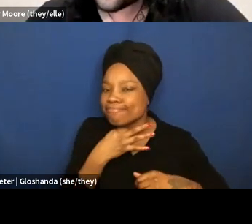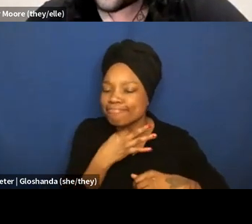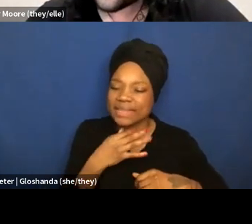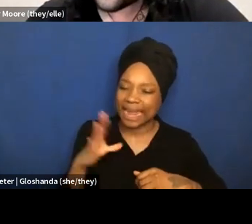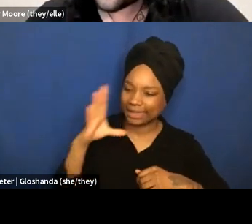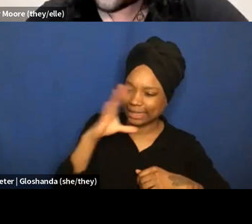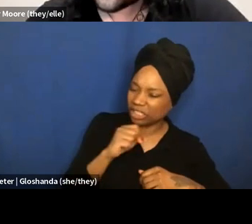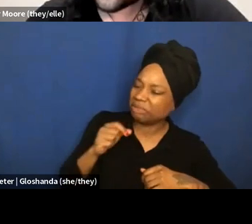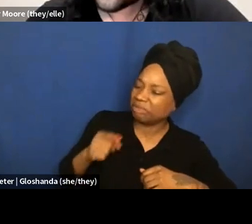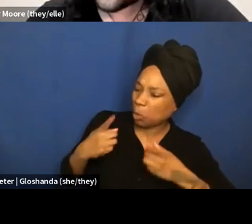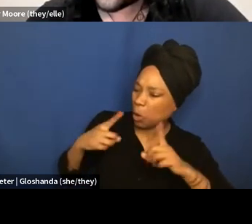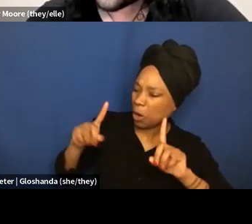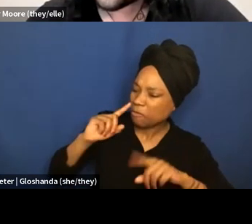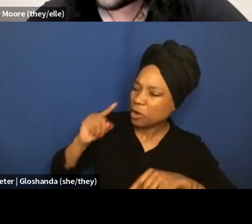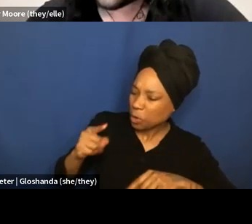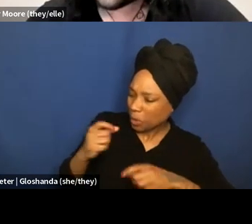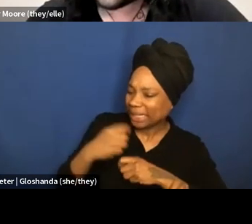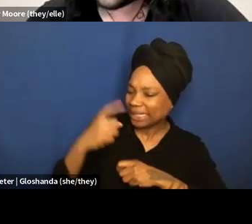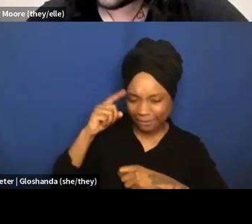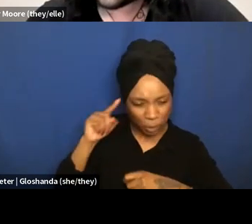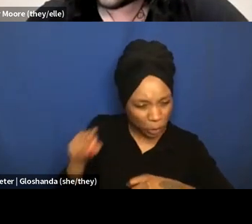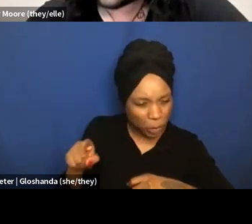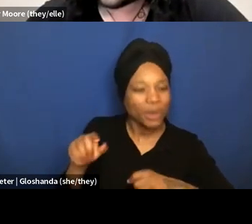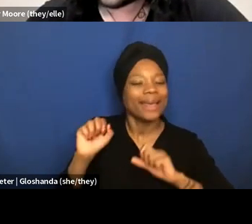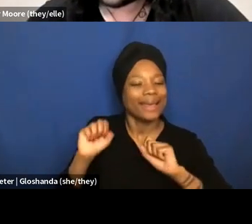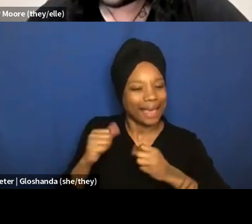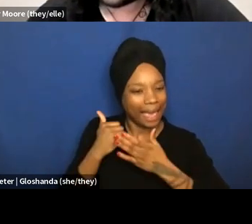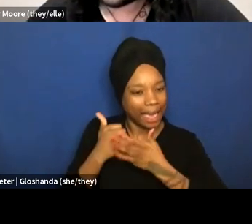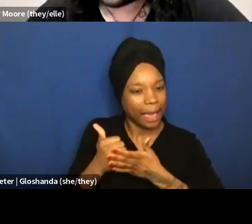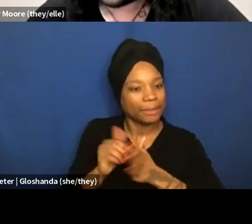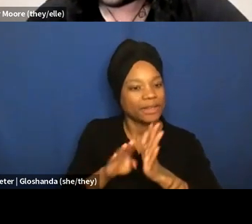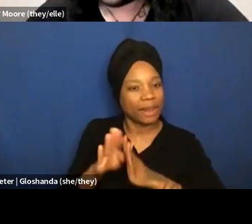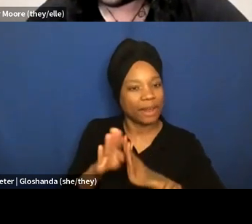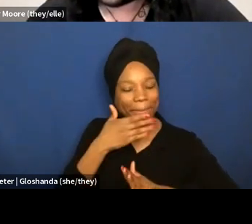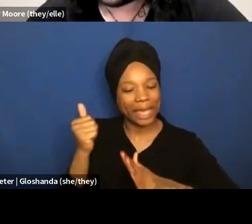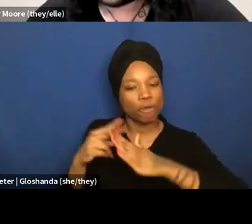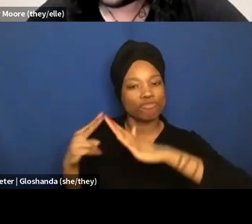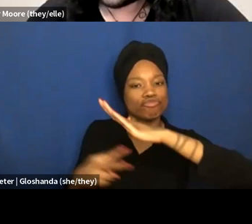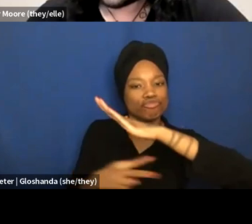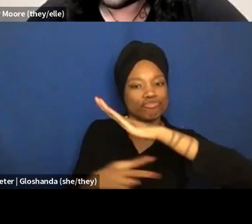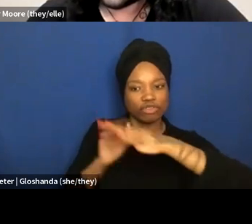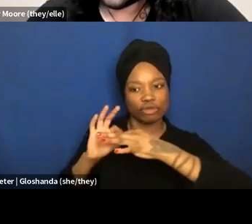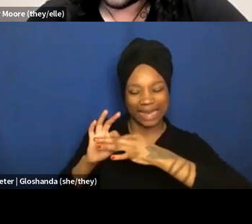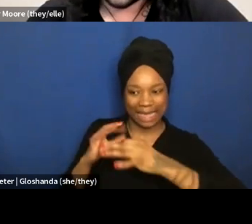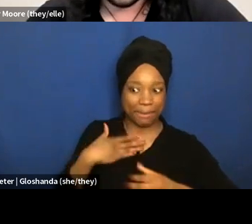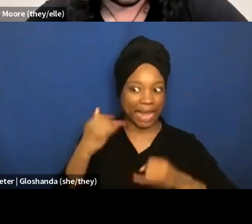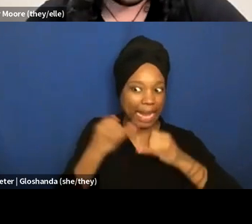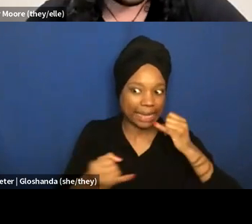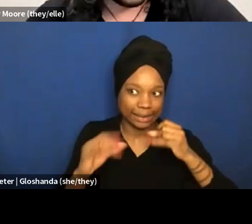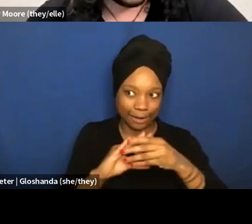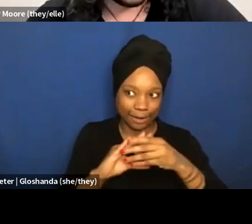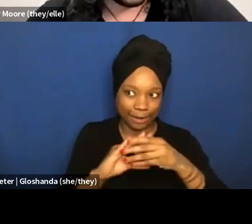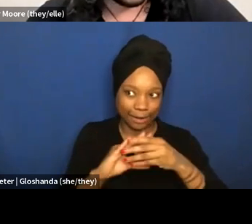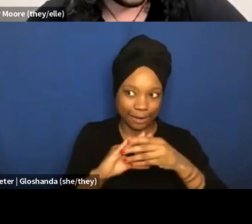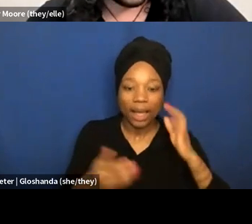this somehow makes sense, can build a better bridge. And then finally, I'll leave it at getting